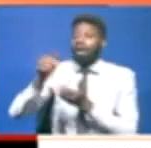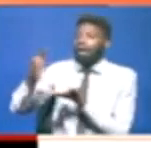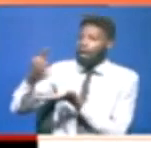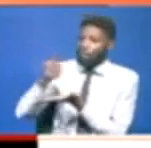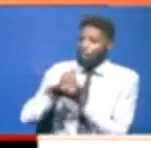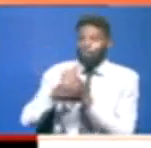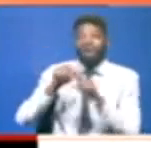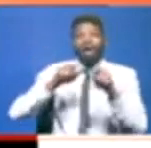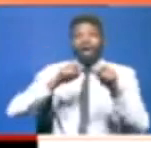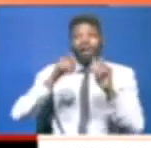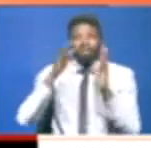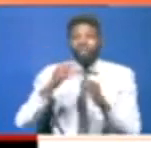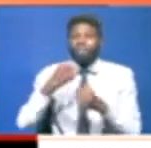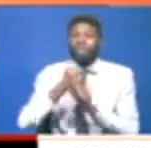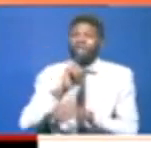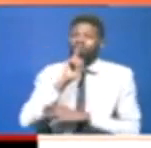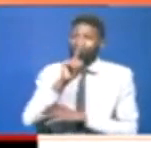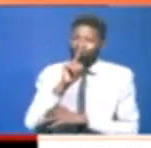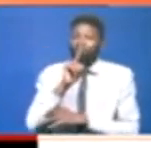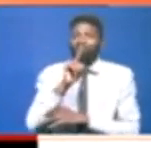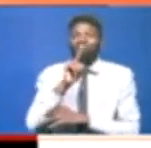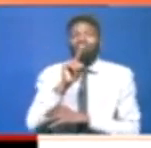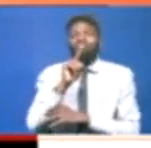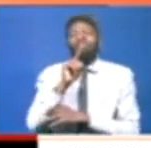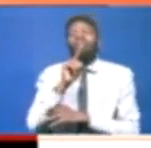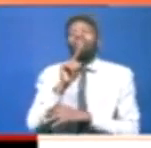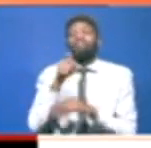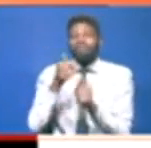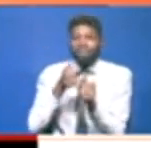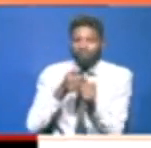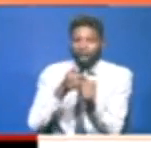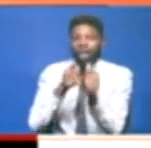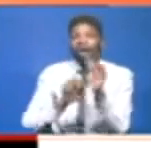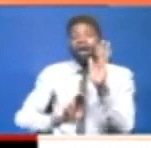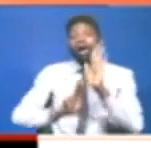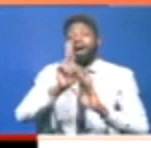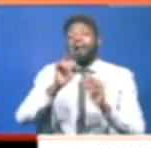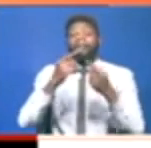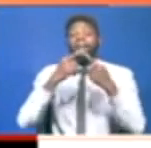that aspect of the transition. But more so, what they have been doing is now to